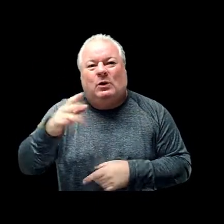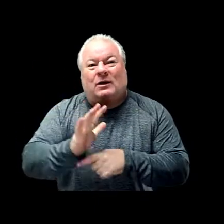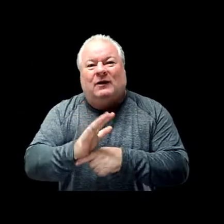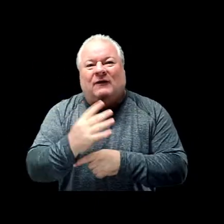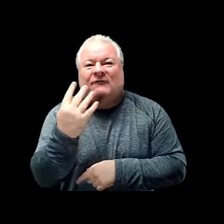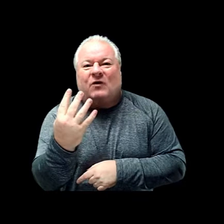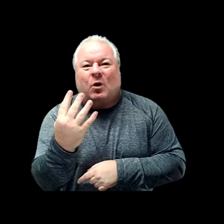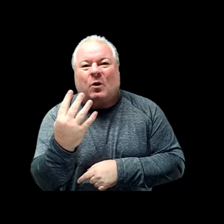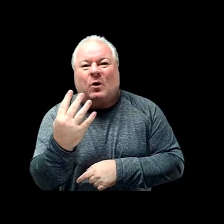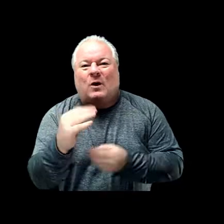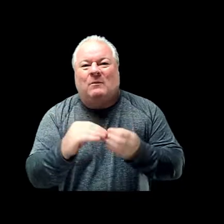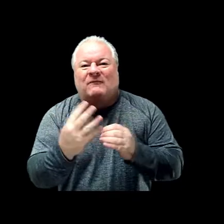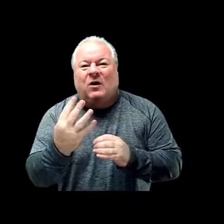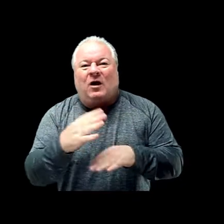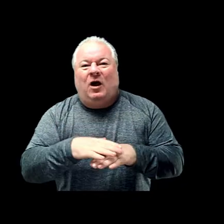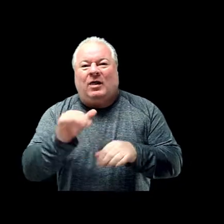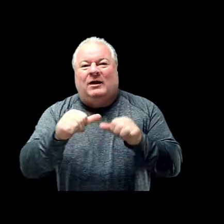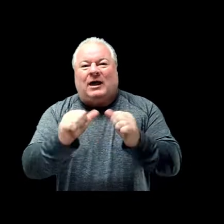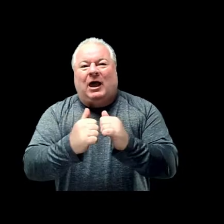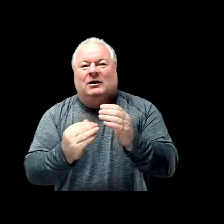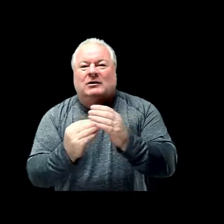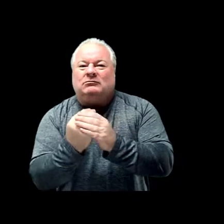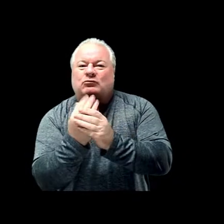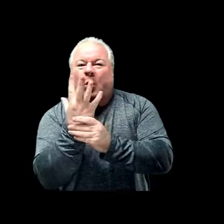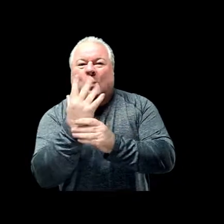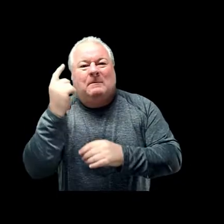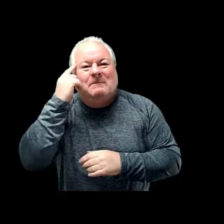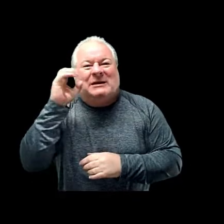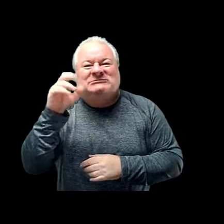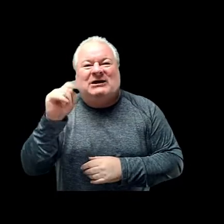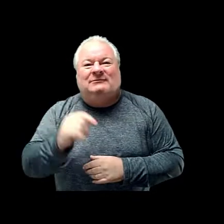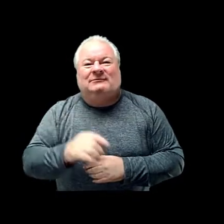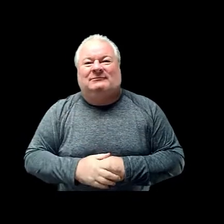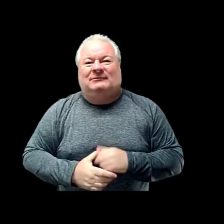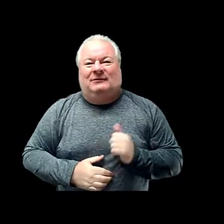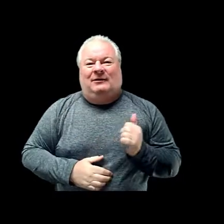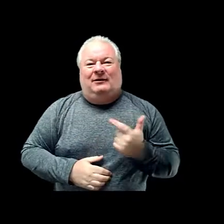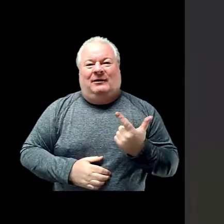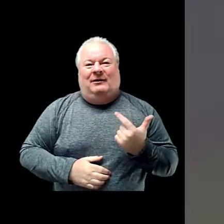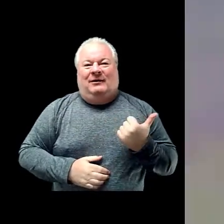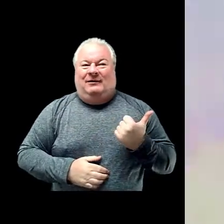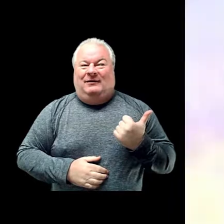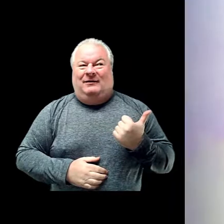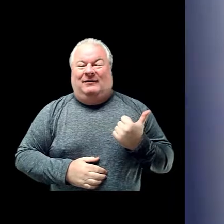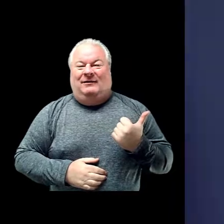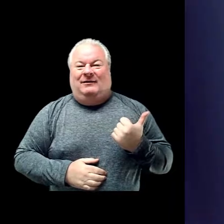4 of our ongoing series on how to develop a growing mindset.